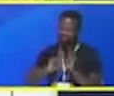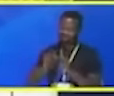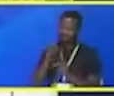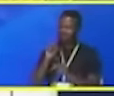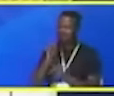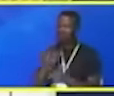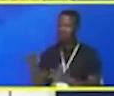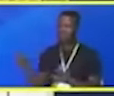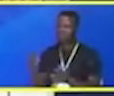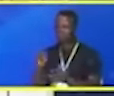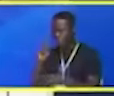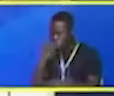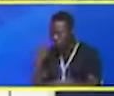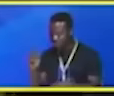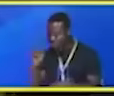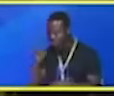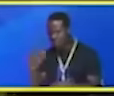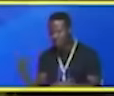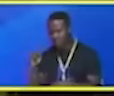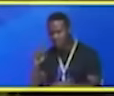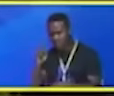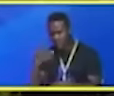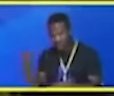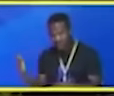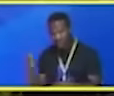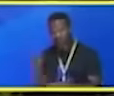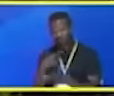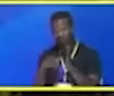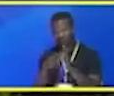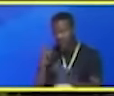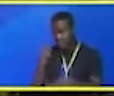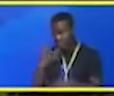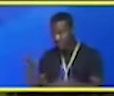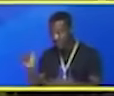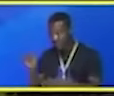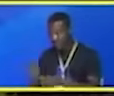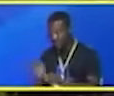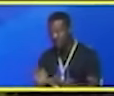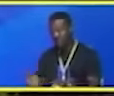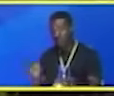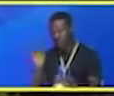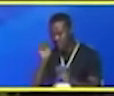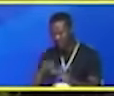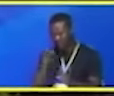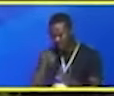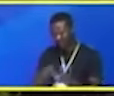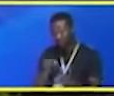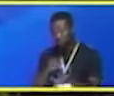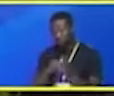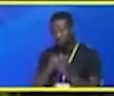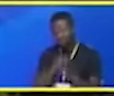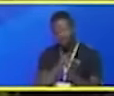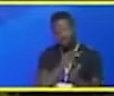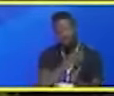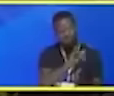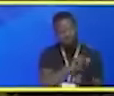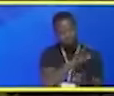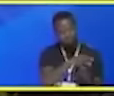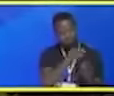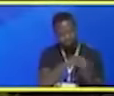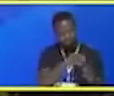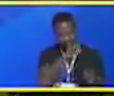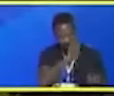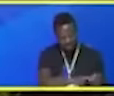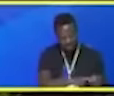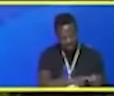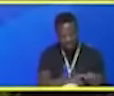one thing. One more time, say one thing. He said, one thing is needful, and that is what Mary has chosen, to sit at